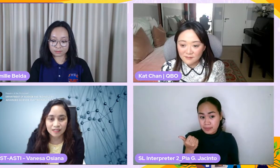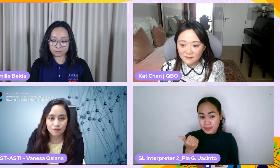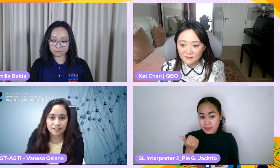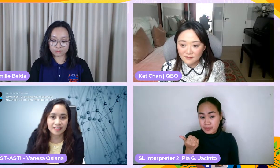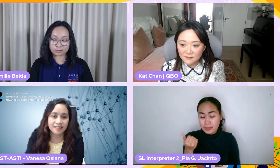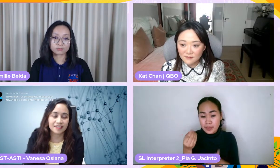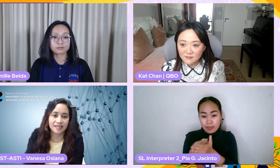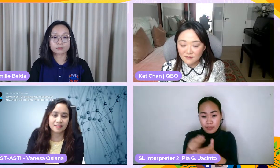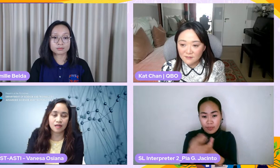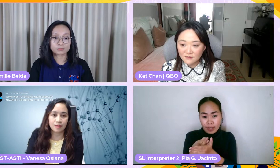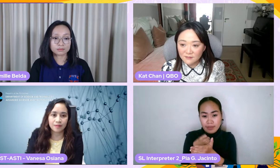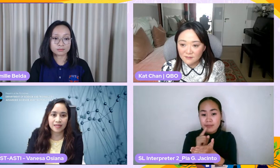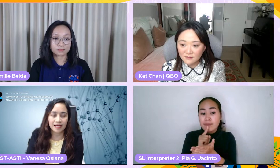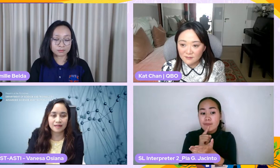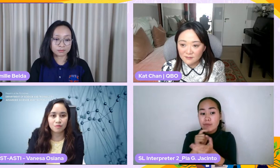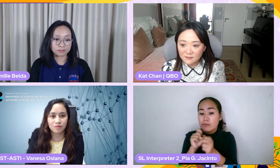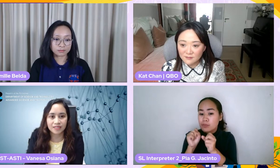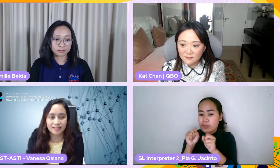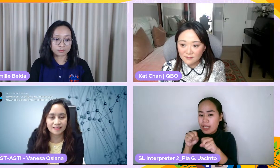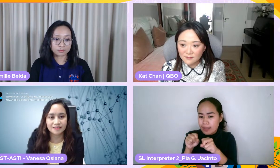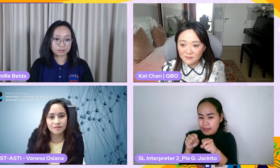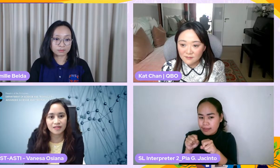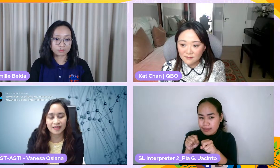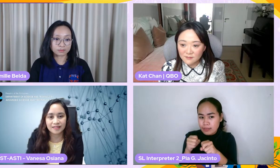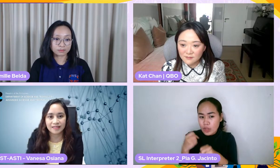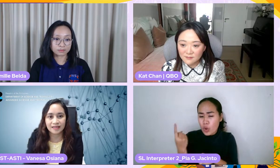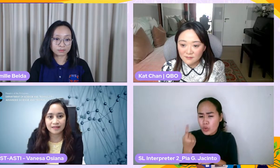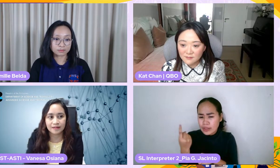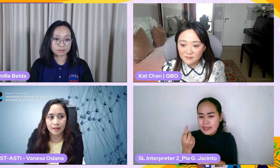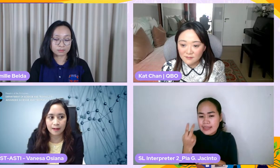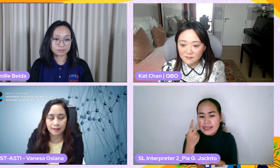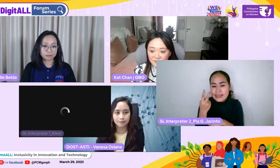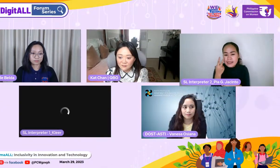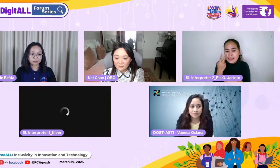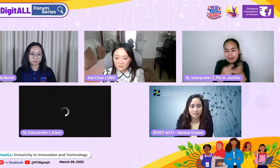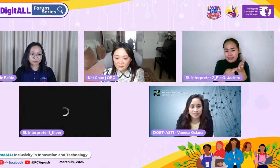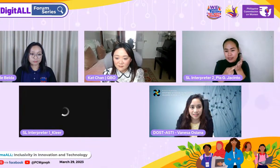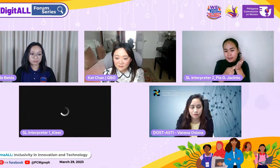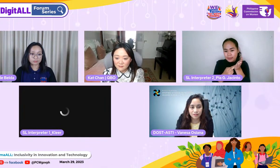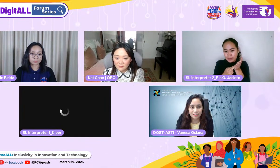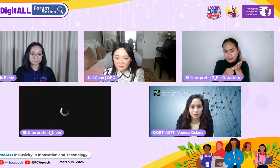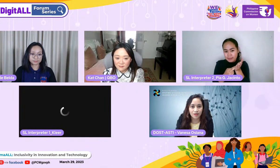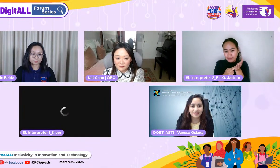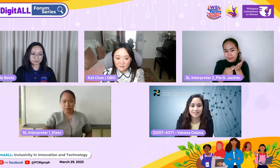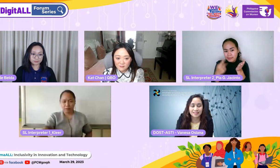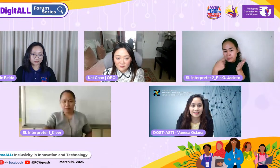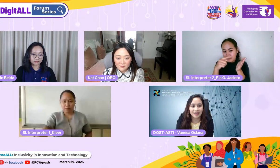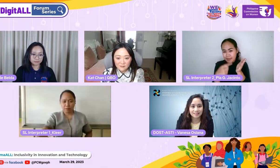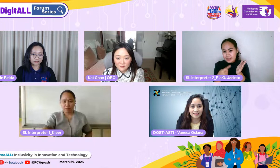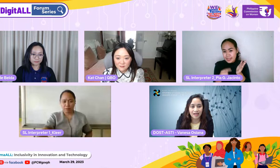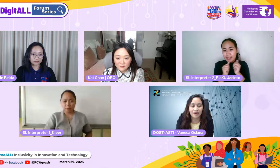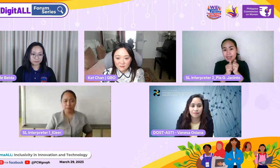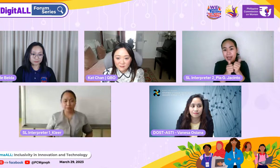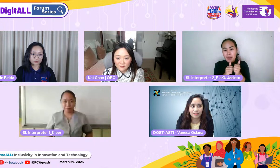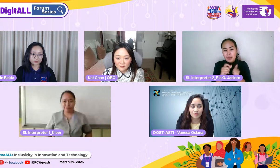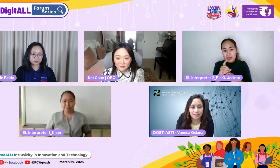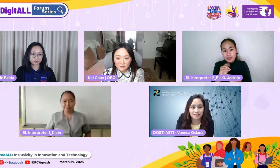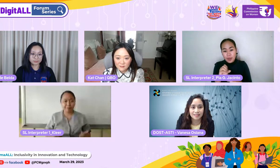funds where they can get, kailangan lang po maging eligible and they can check with